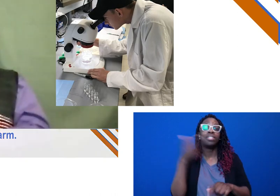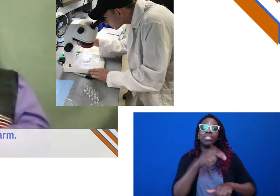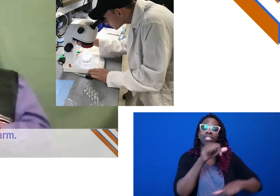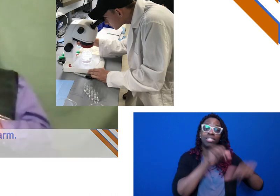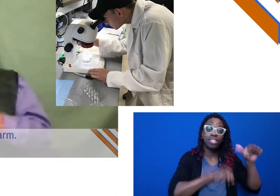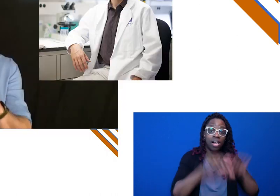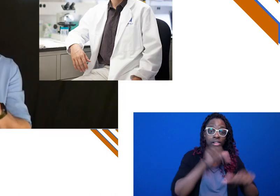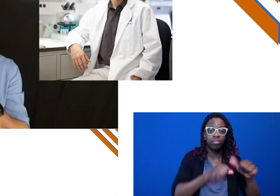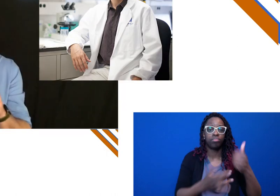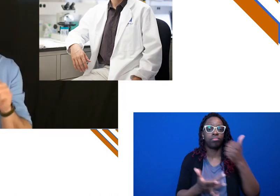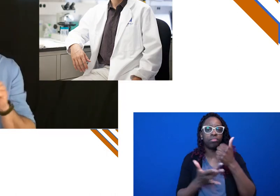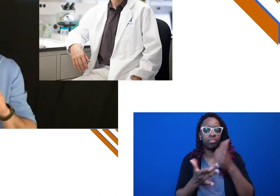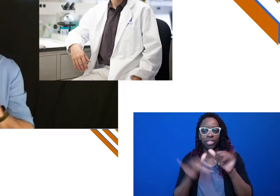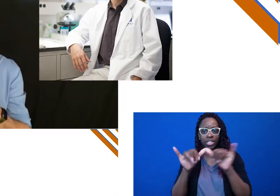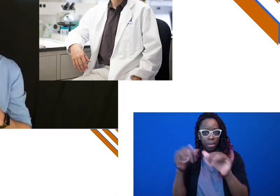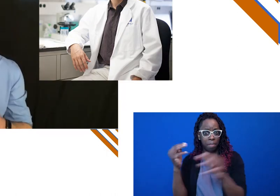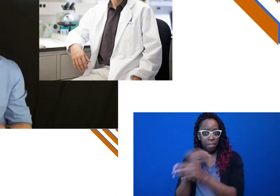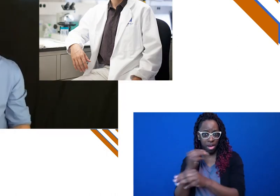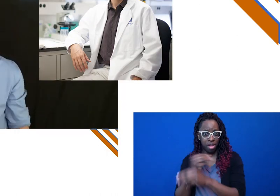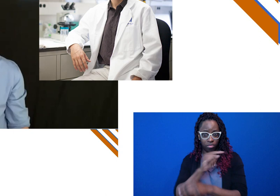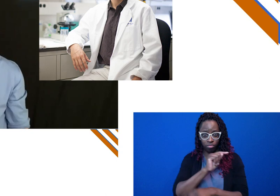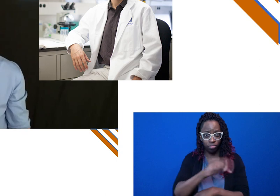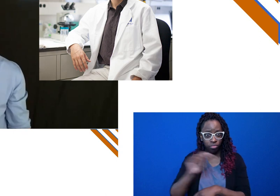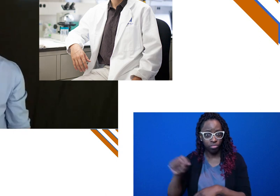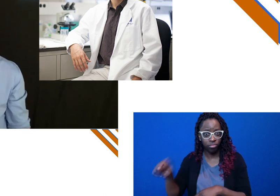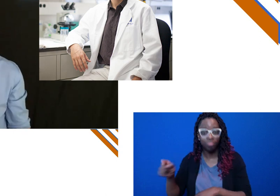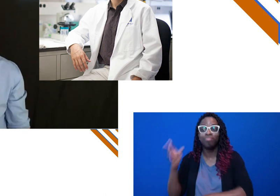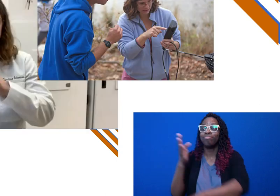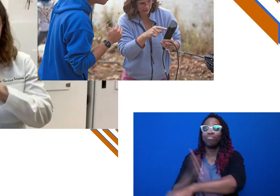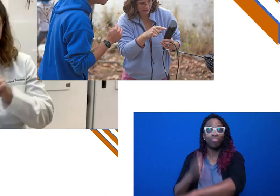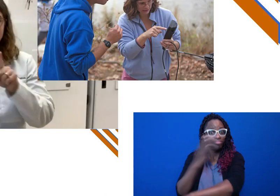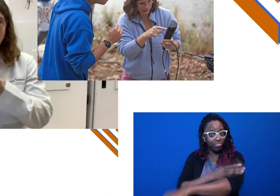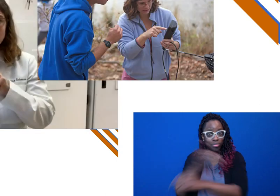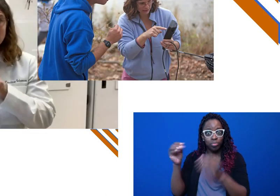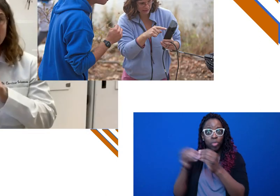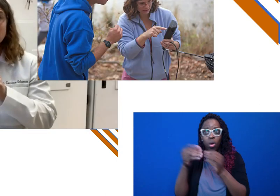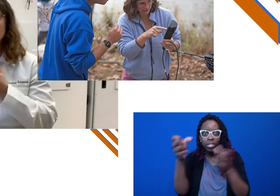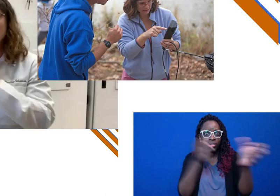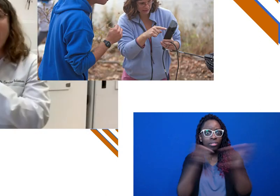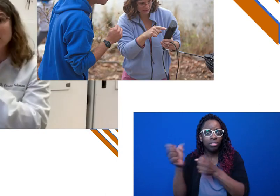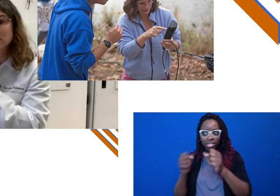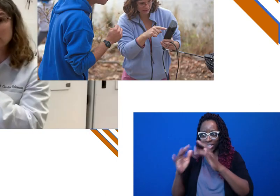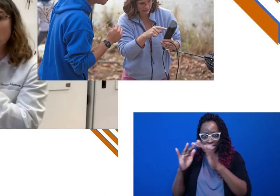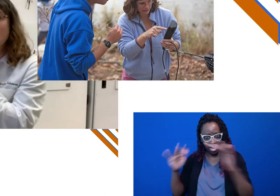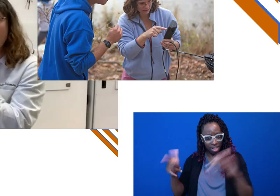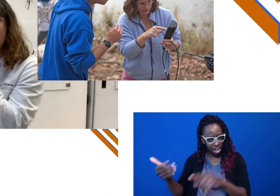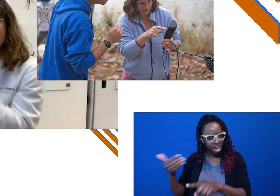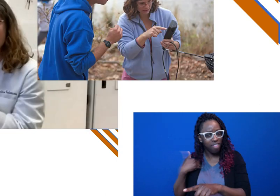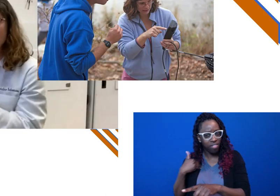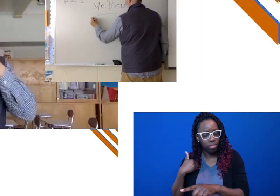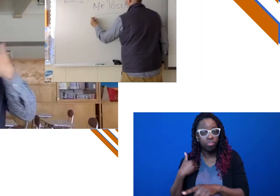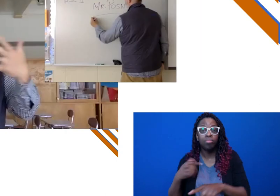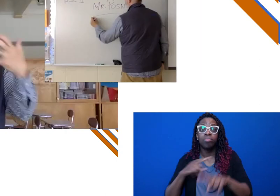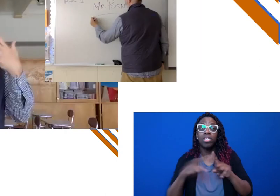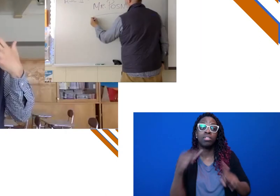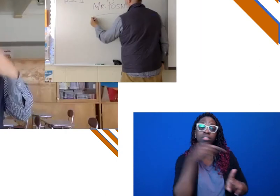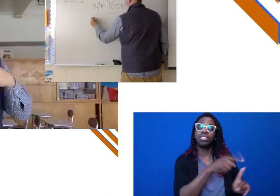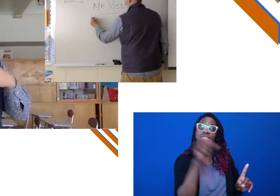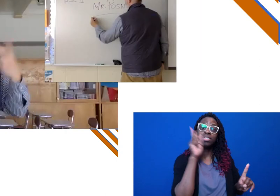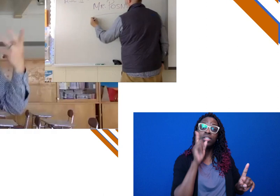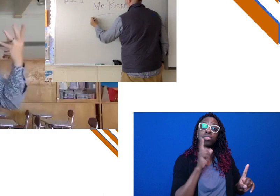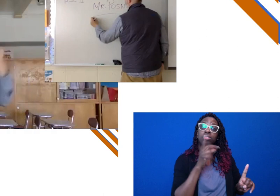STEM education and employment, people with disabilities remain underrepresented. Deaf and hard of hearing